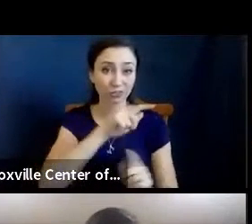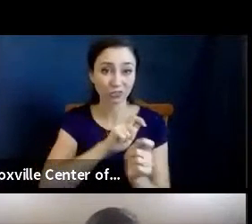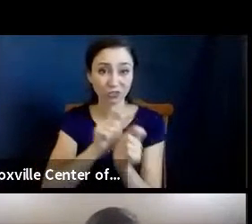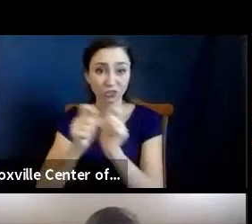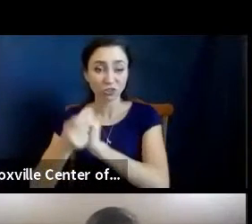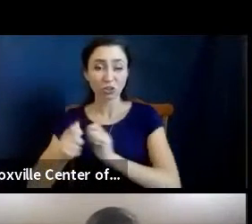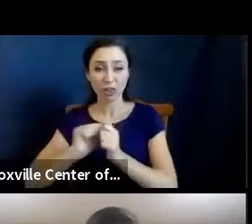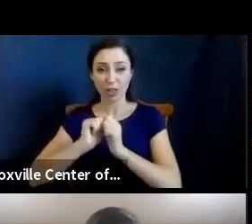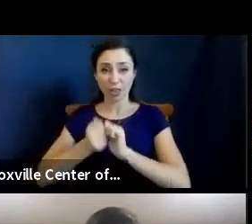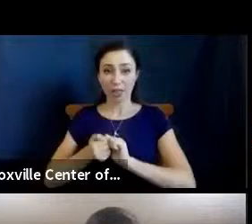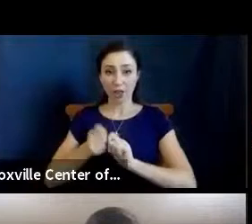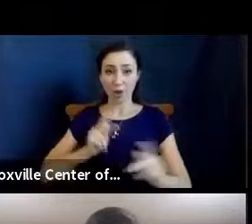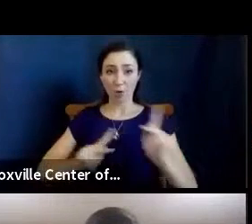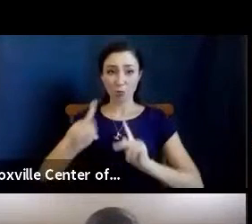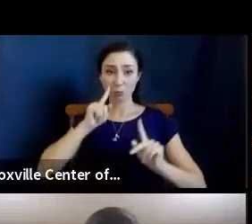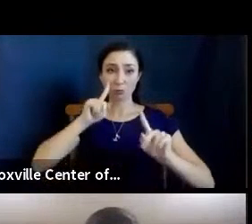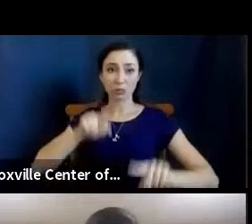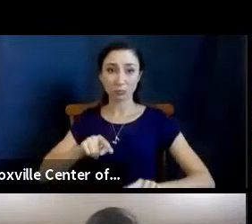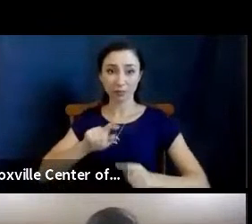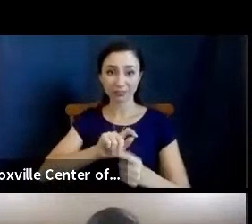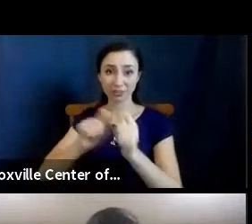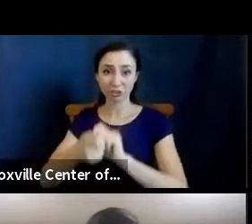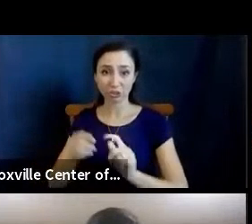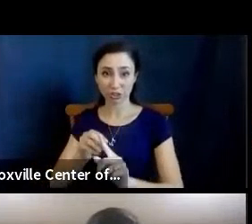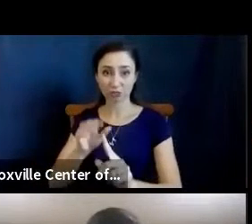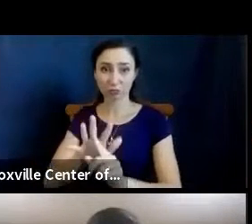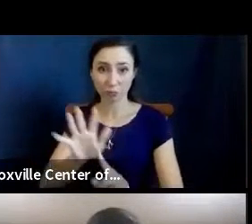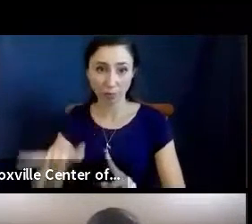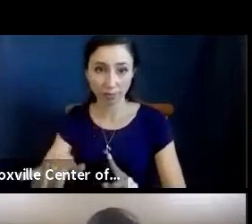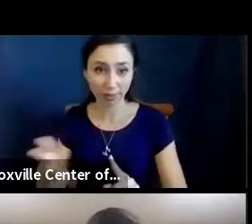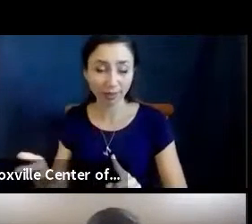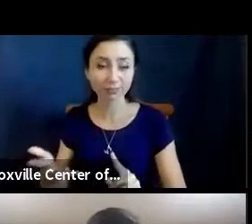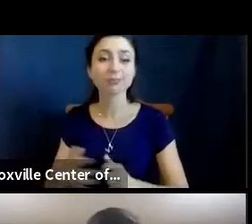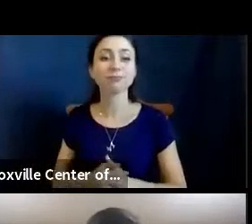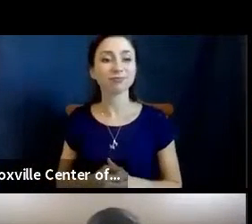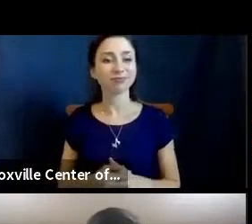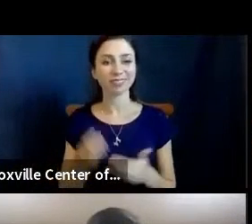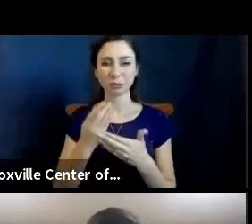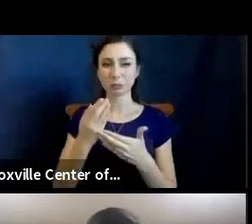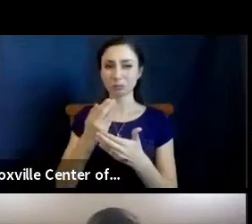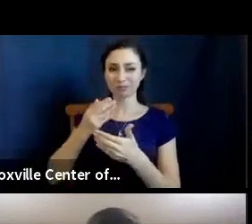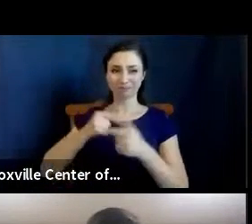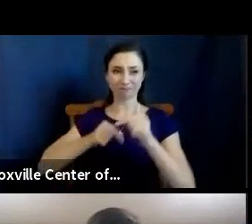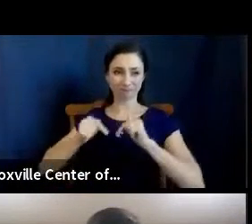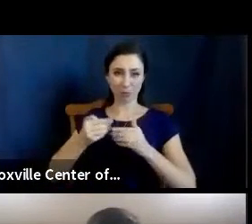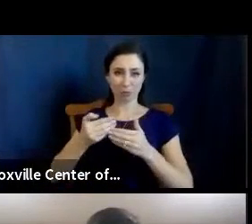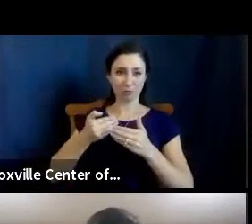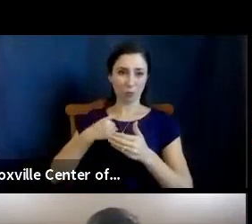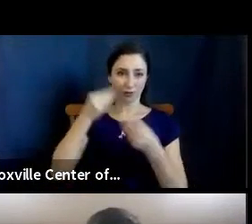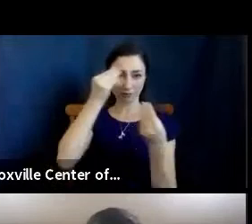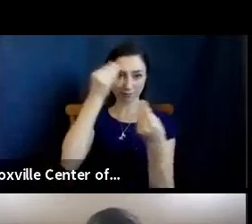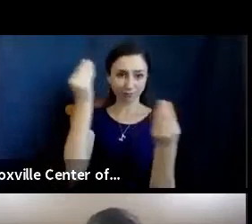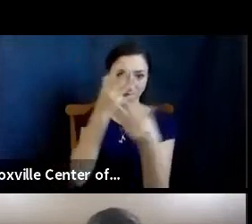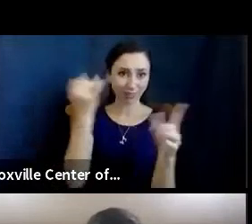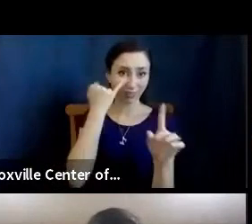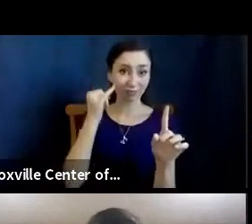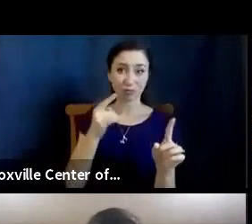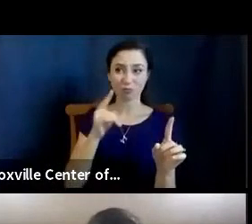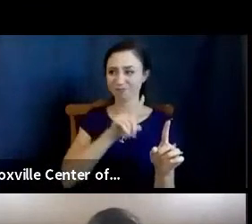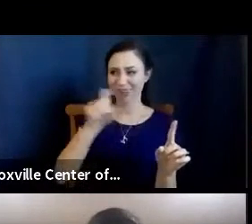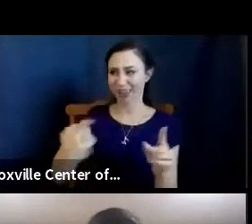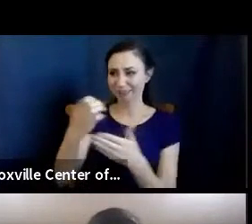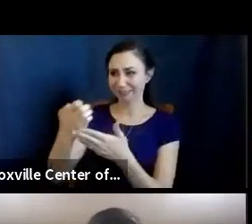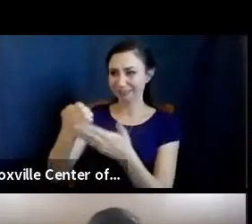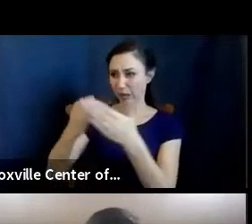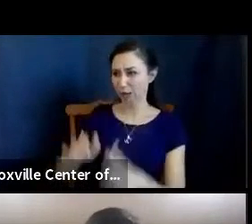that, and how that affects outcomes that we care about. So as a preamble to anything that I tell you, if you ask an economist, should we do